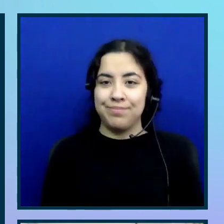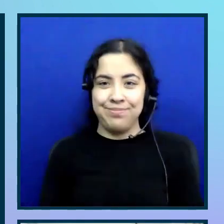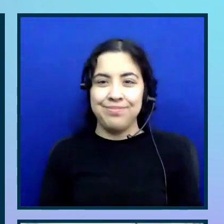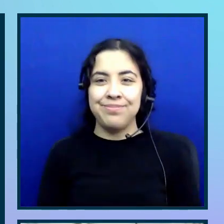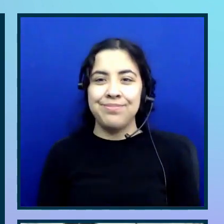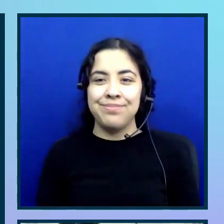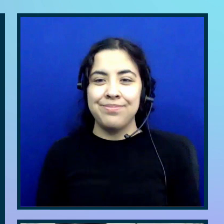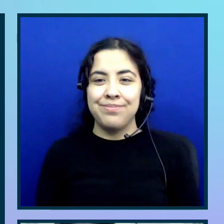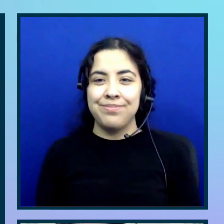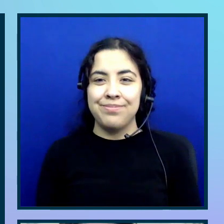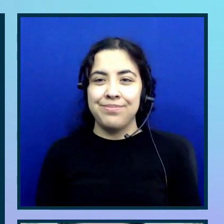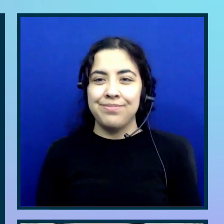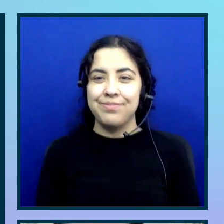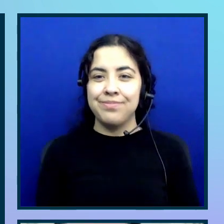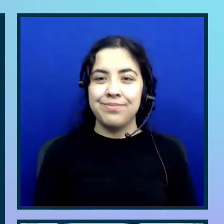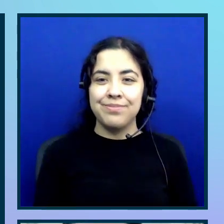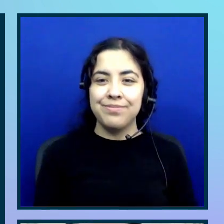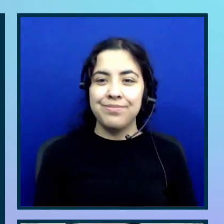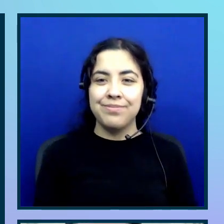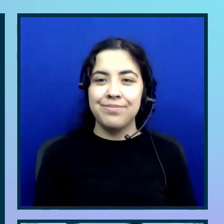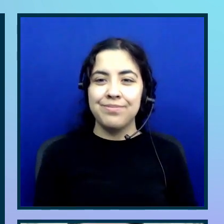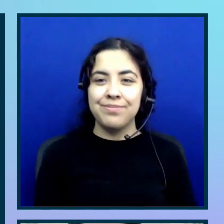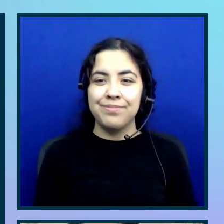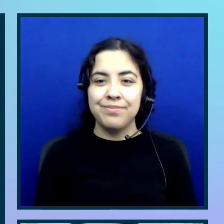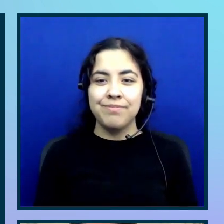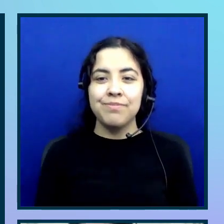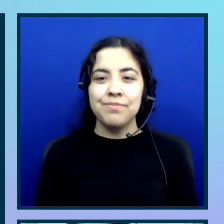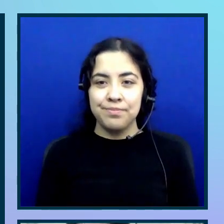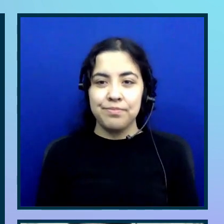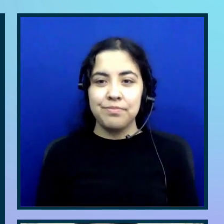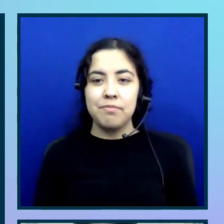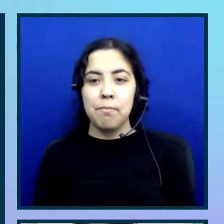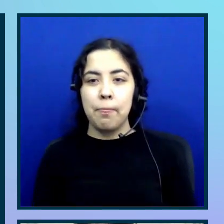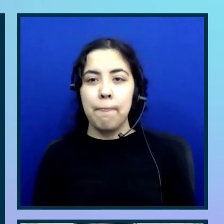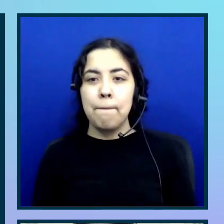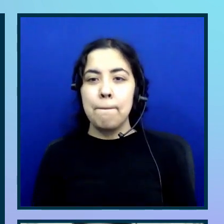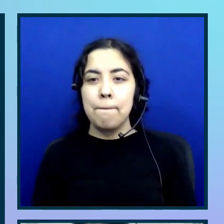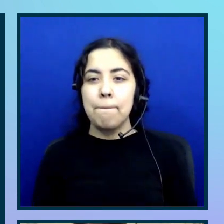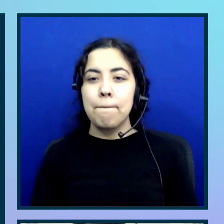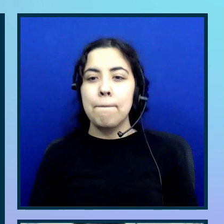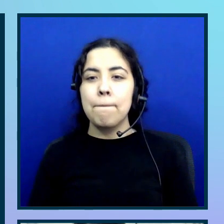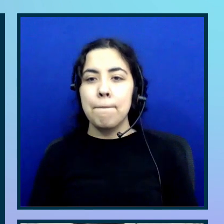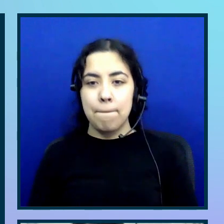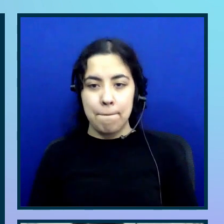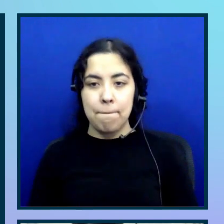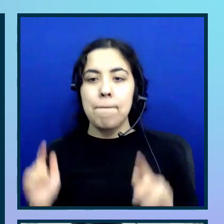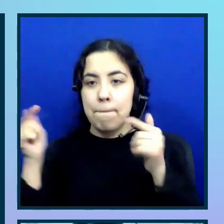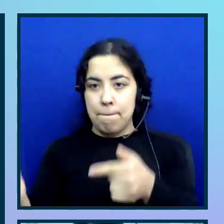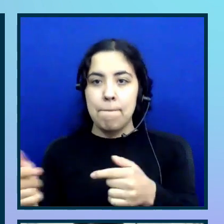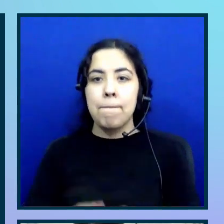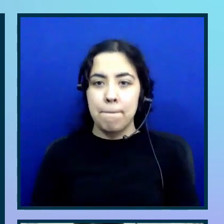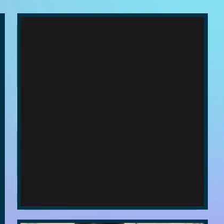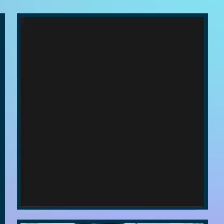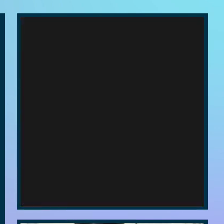Awesome. Thanks, Jason. So last year, we published a report to let you know